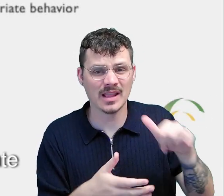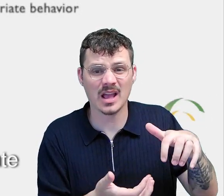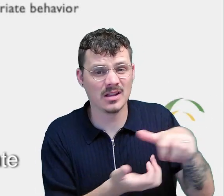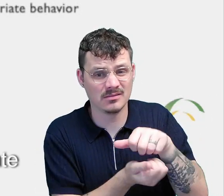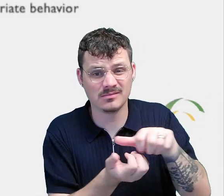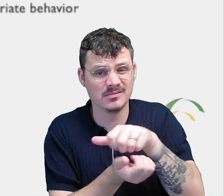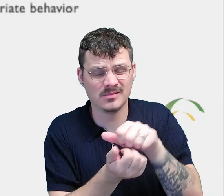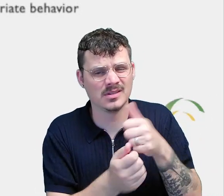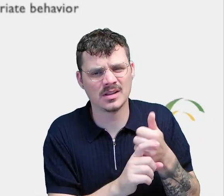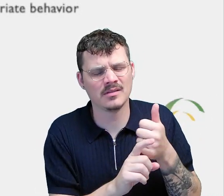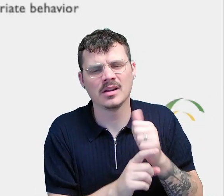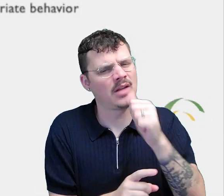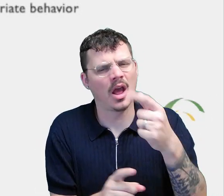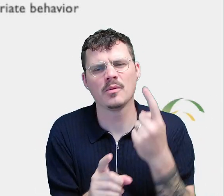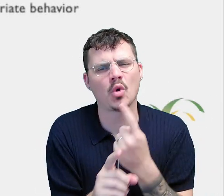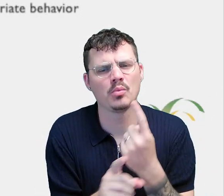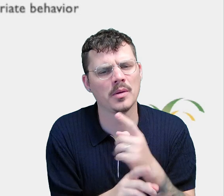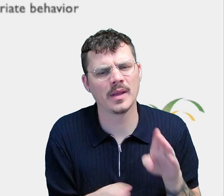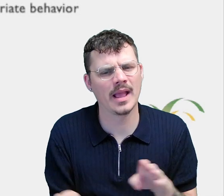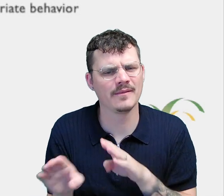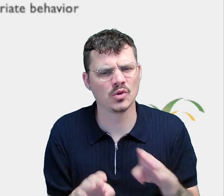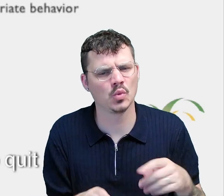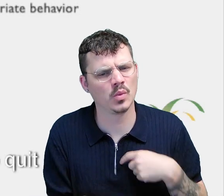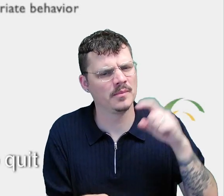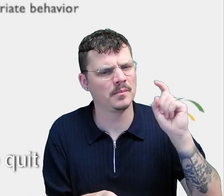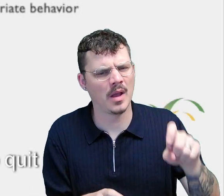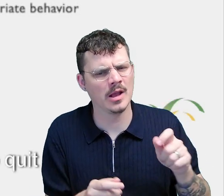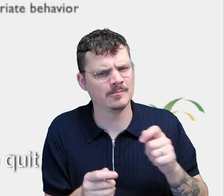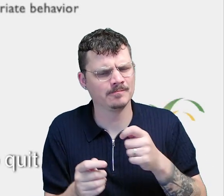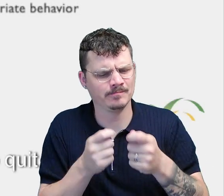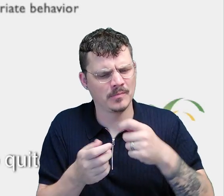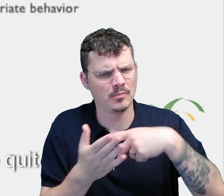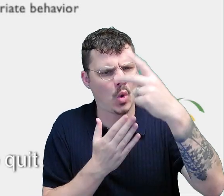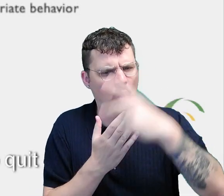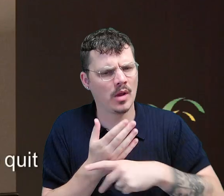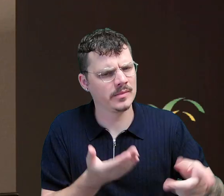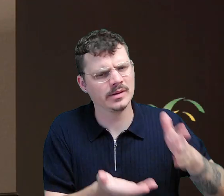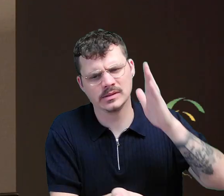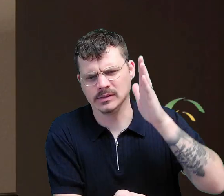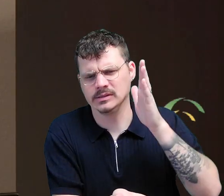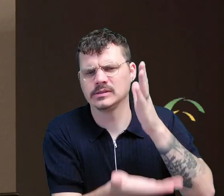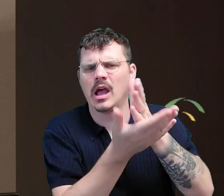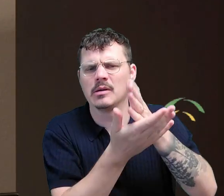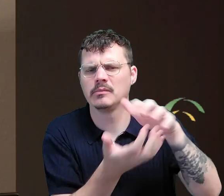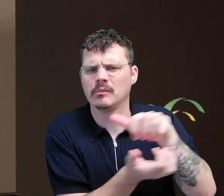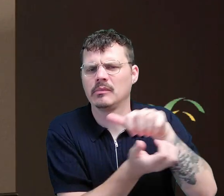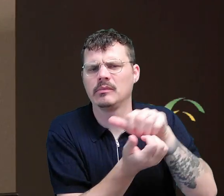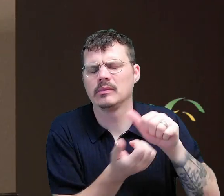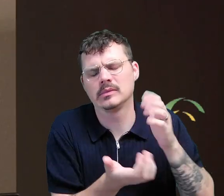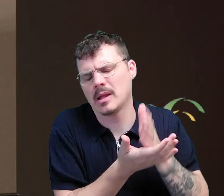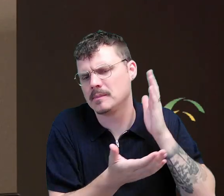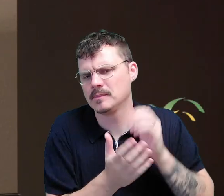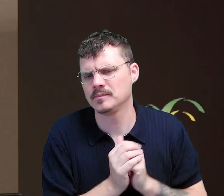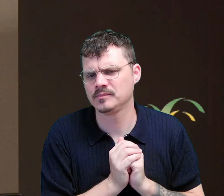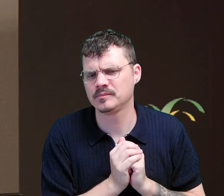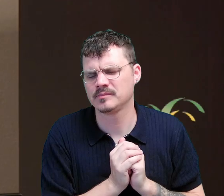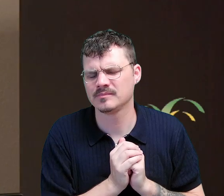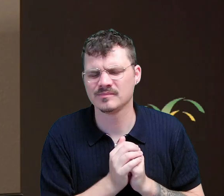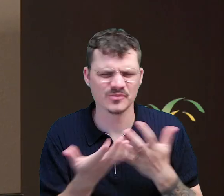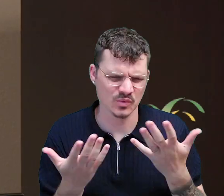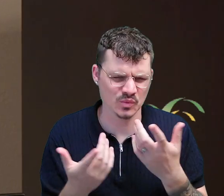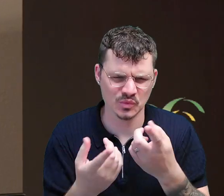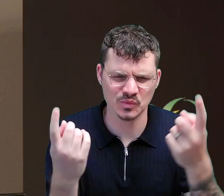an inappropriate behavior, and we really need to come up with a program to get him to quit doing that. What do you guys